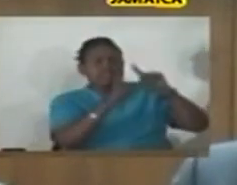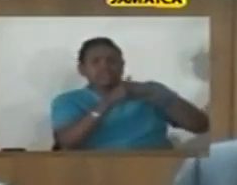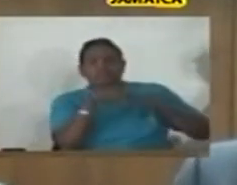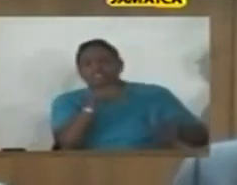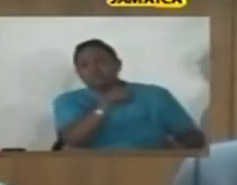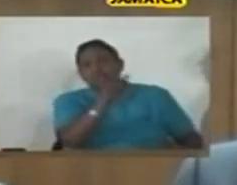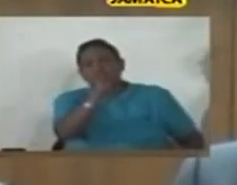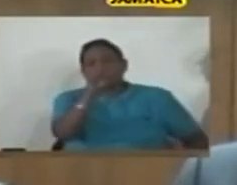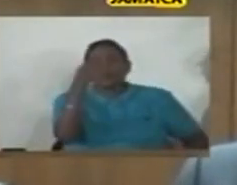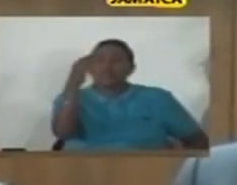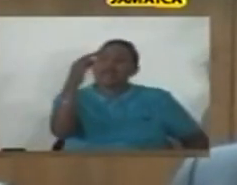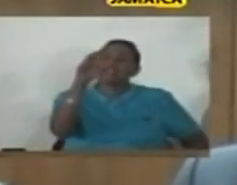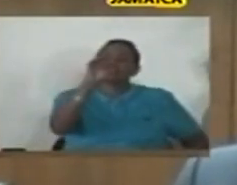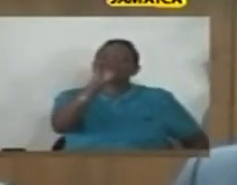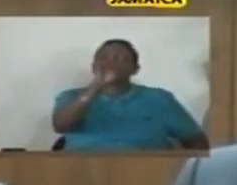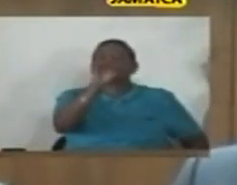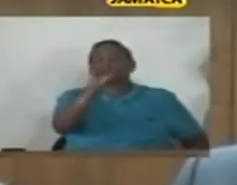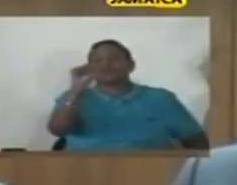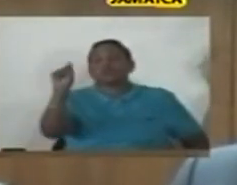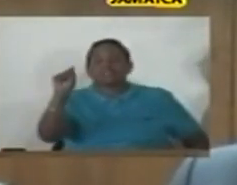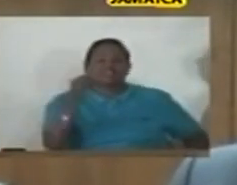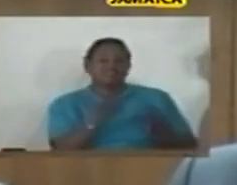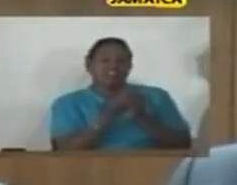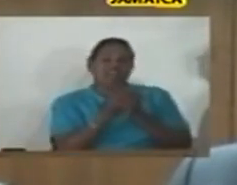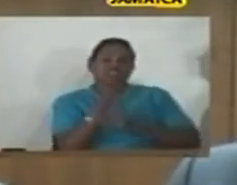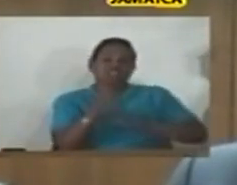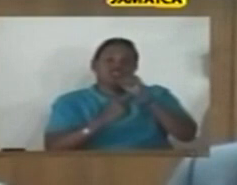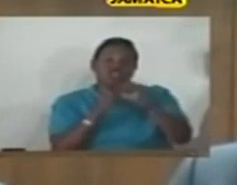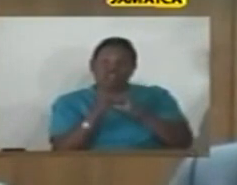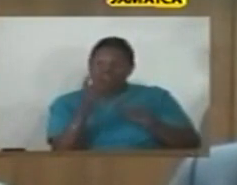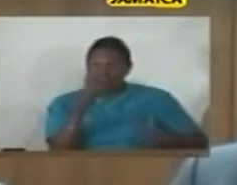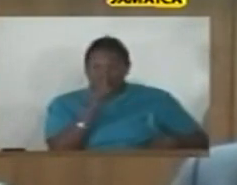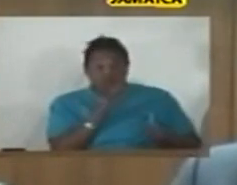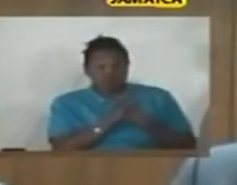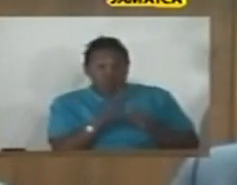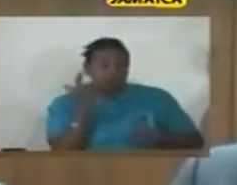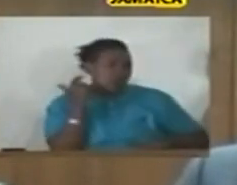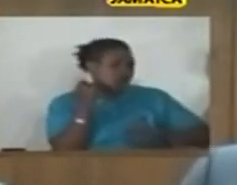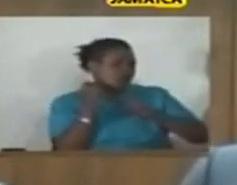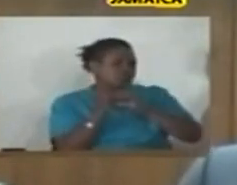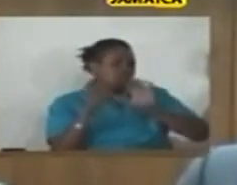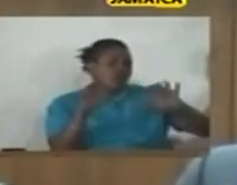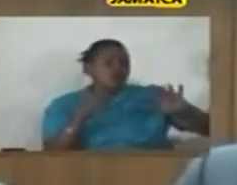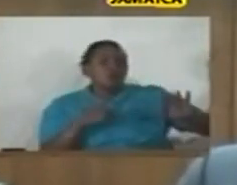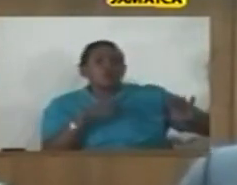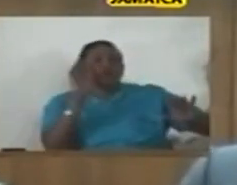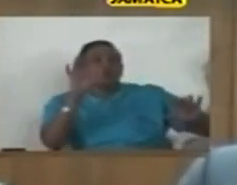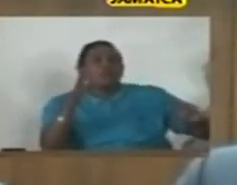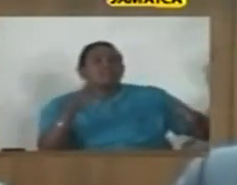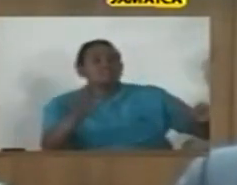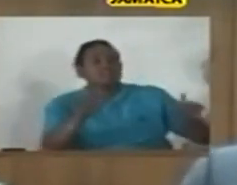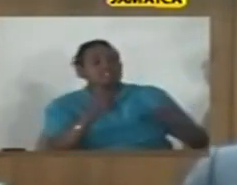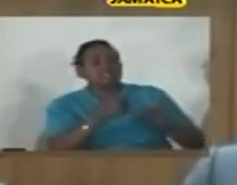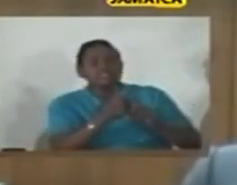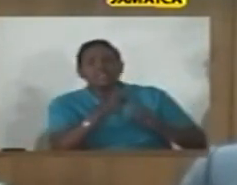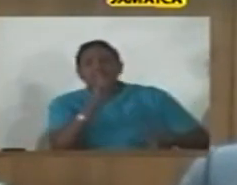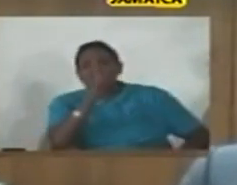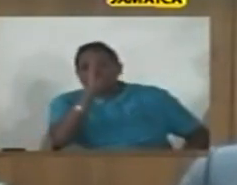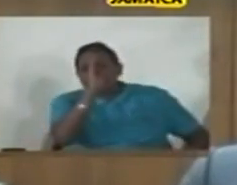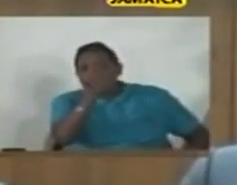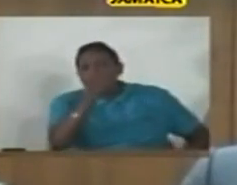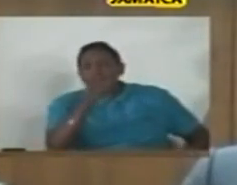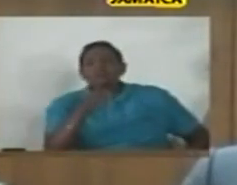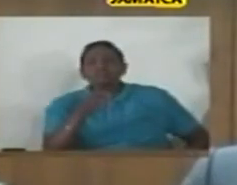in the 2019-20 financial year. As promised last year, we will facilitate direct